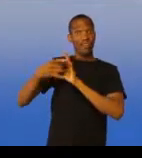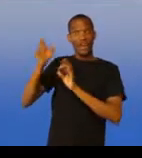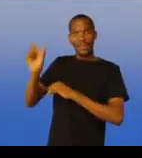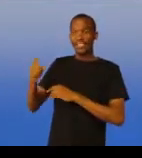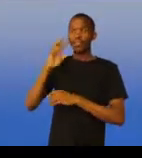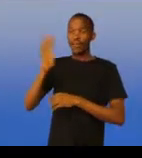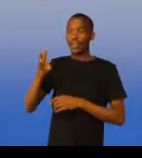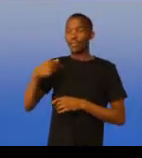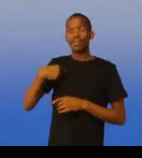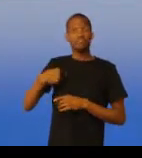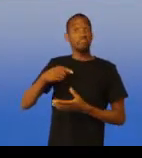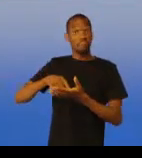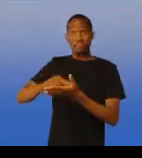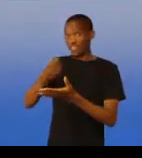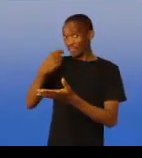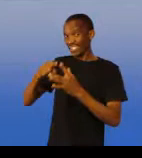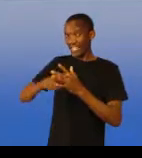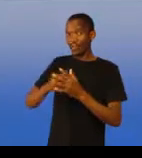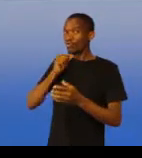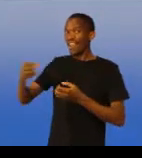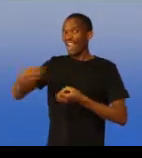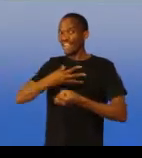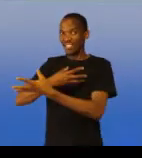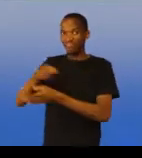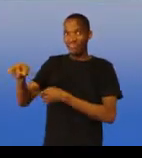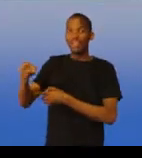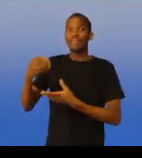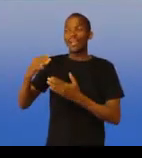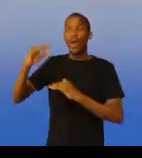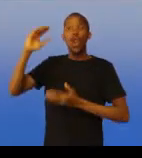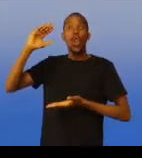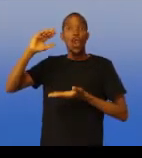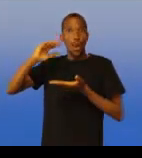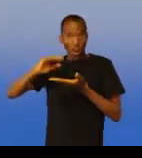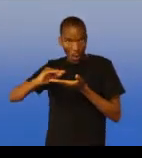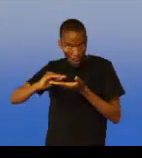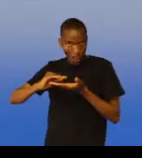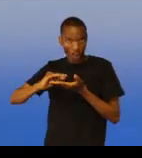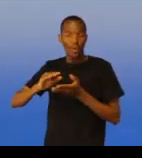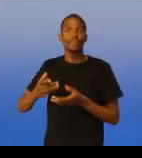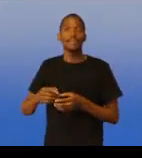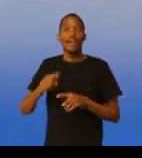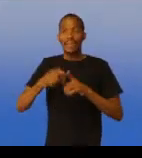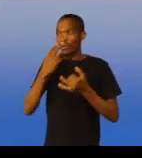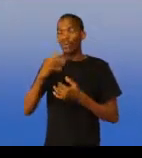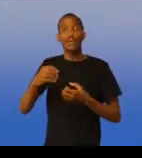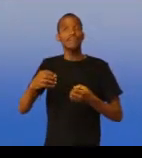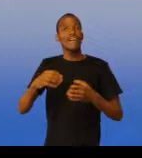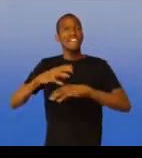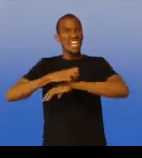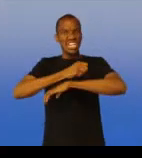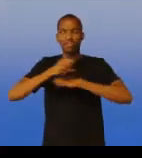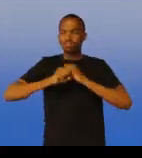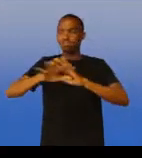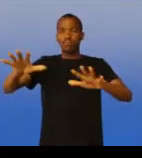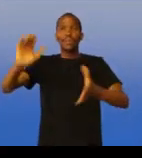I won't infect them. Chances of infecting them are very low. So in that case, the spreading of the virus around would be